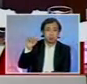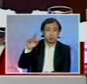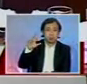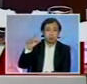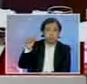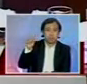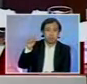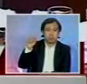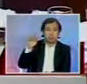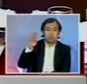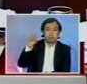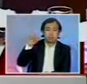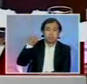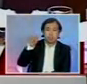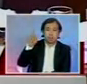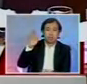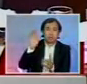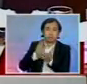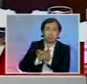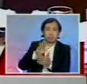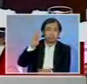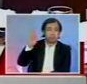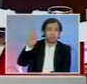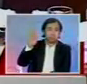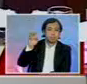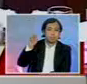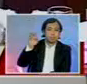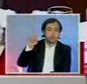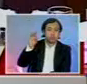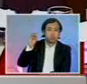Bahar, married to Beneroso E. Bahar.